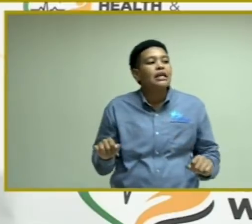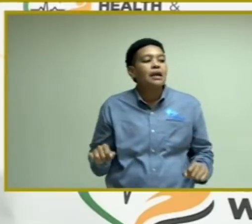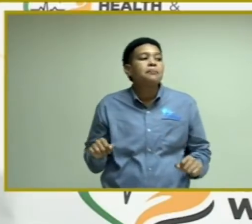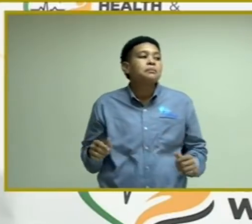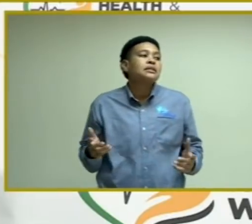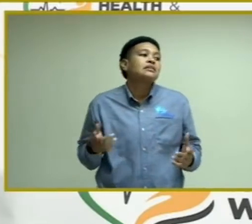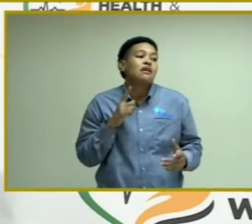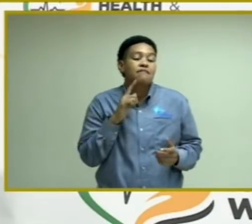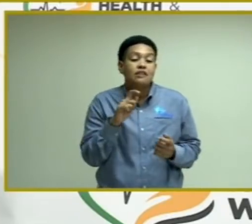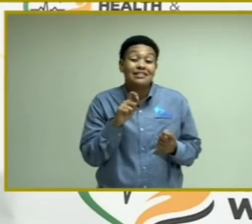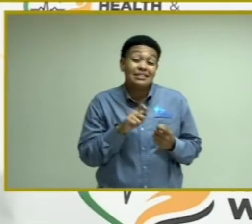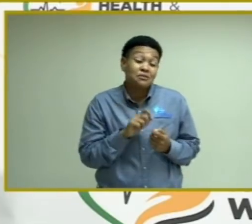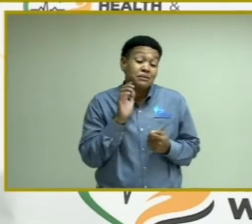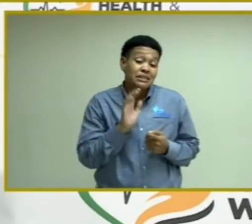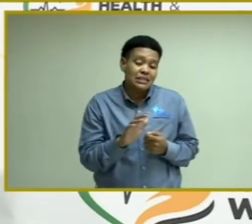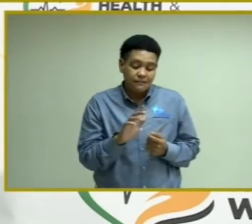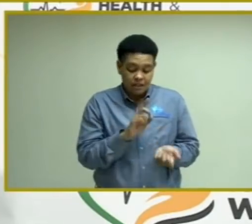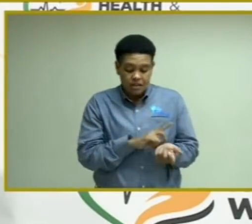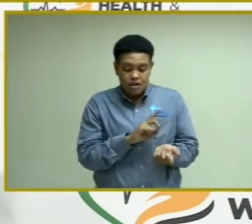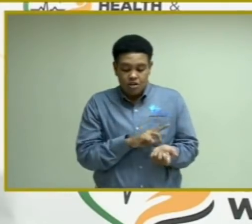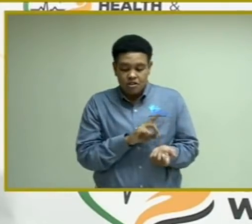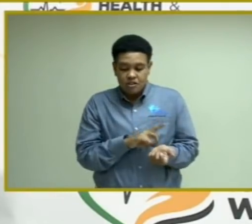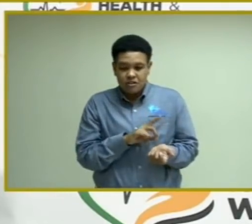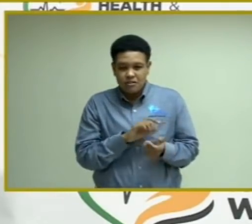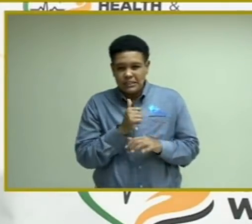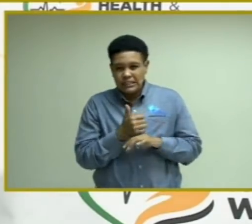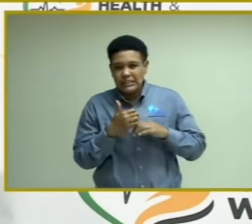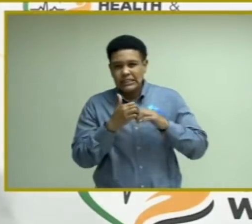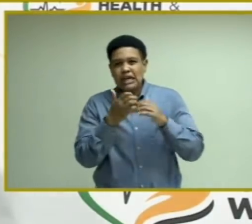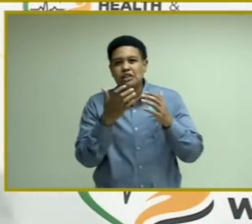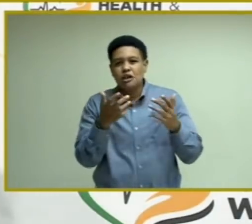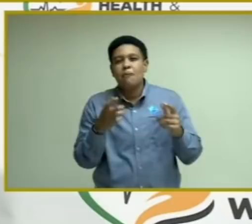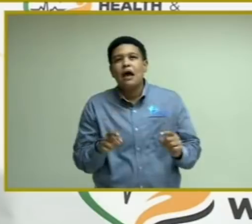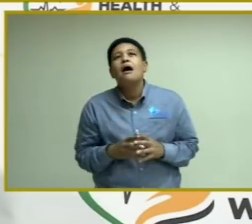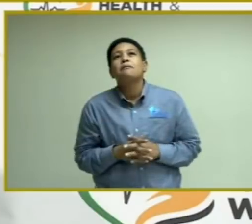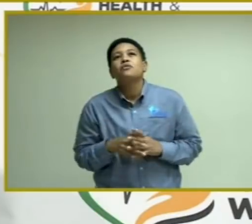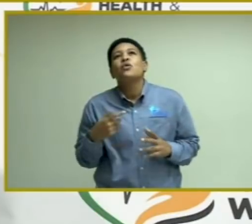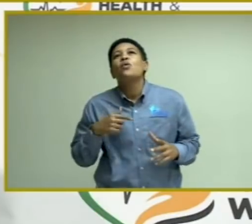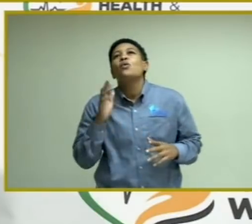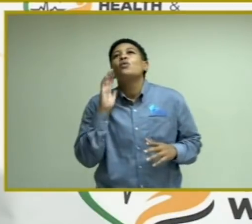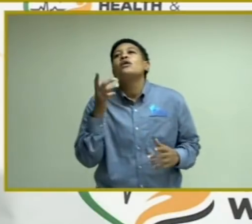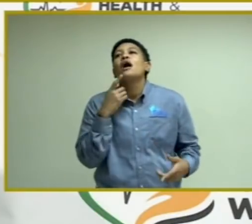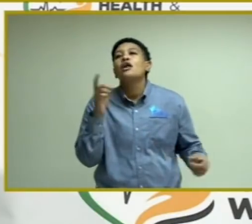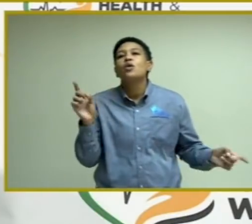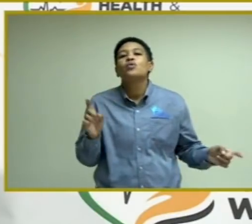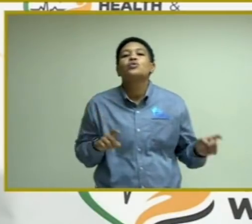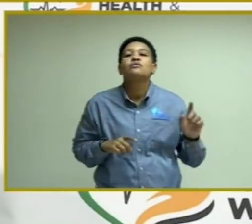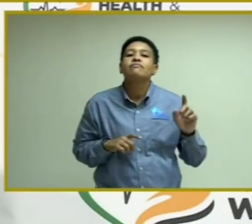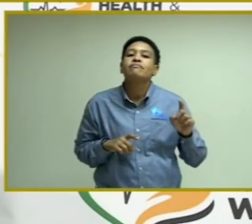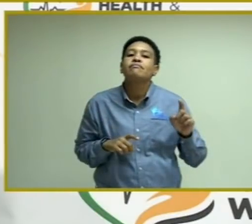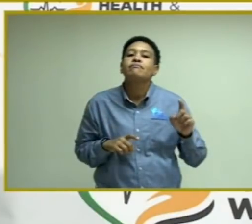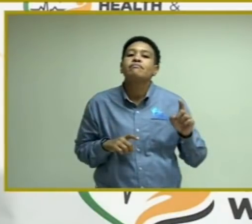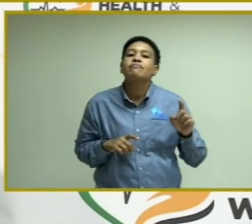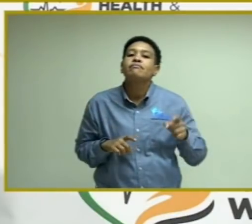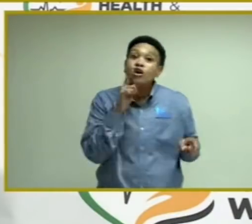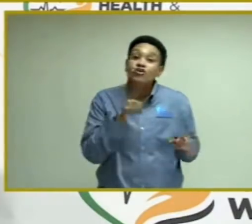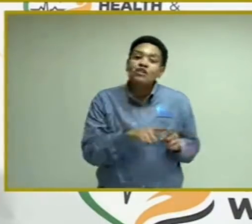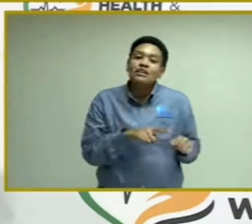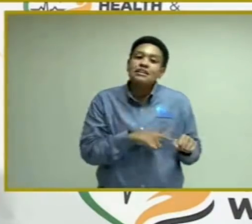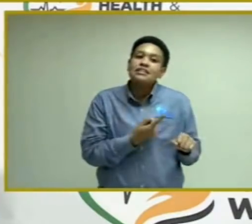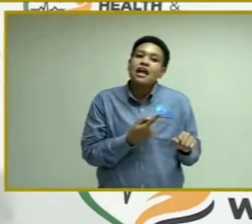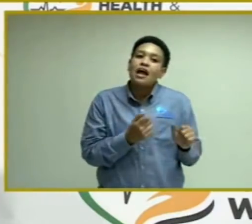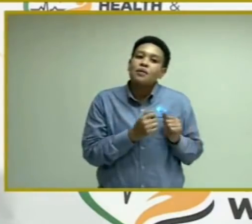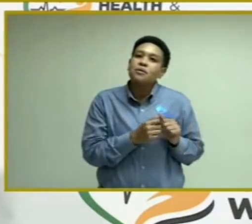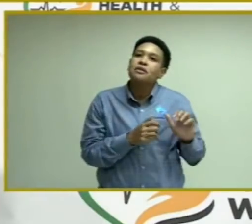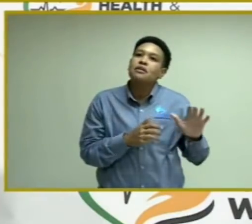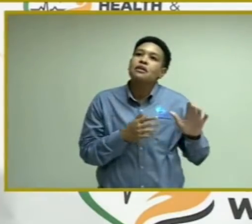of the particular doctor's setup. So we've announced the ones that are agreed to start with,